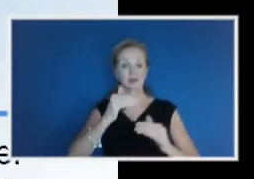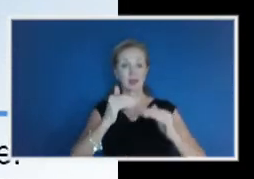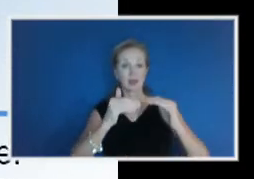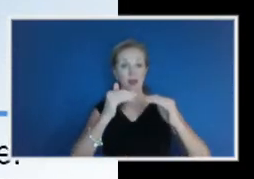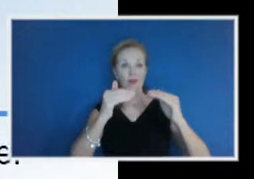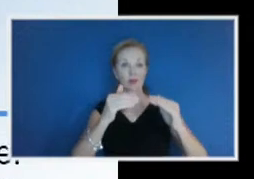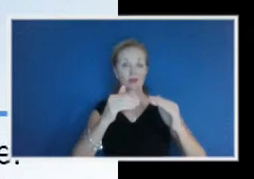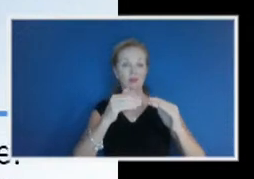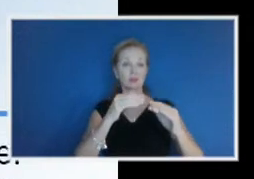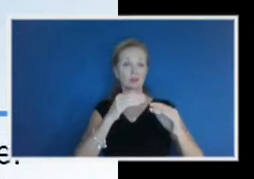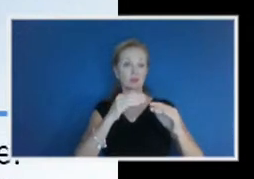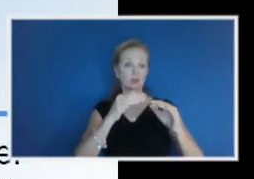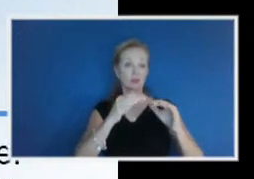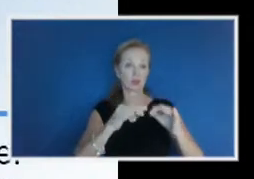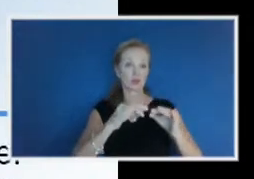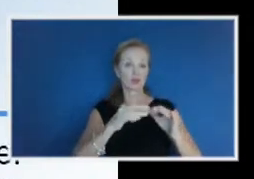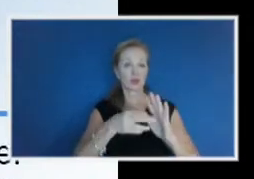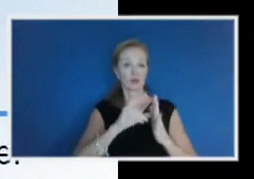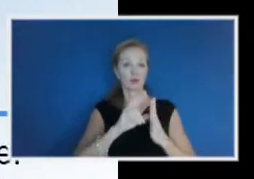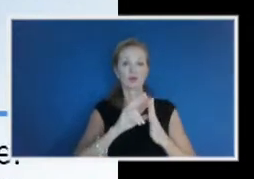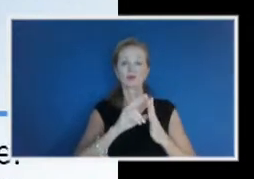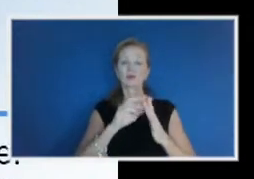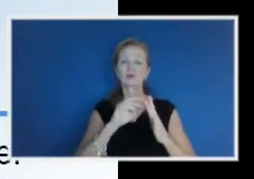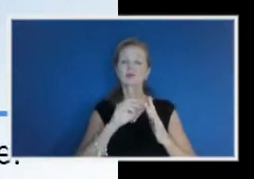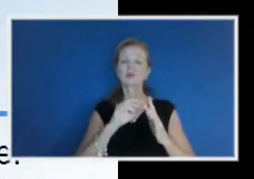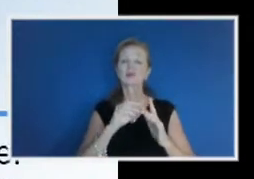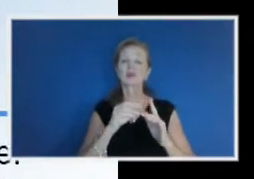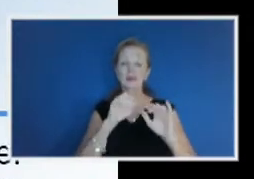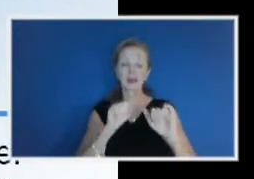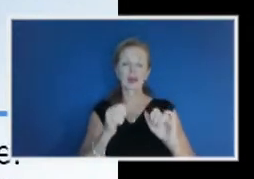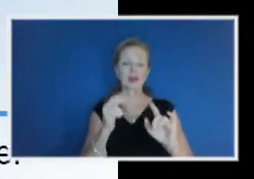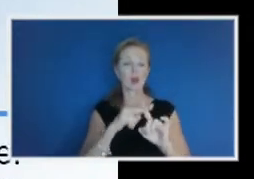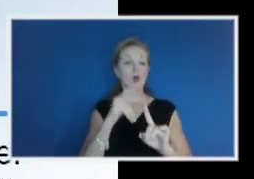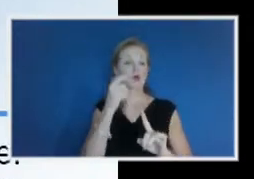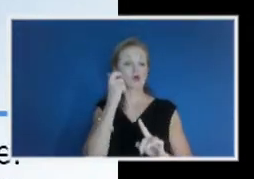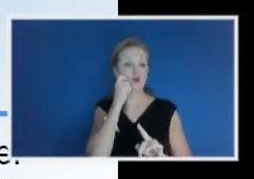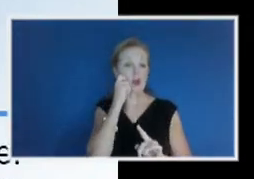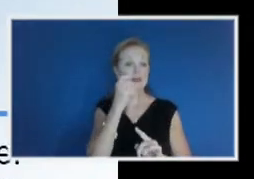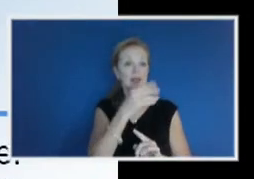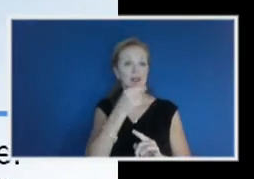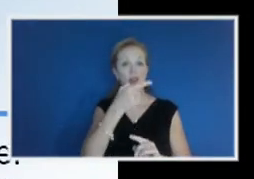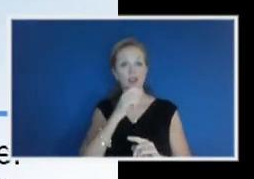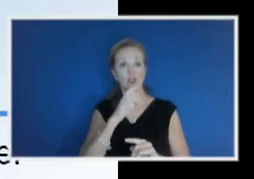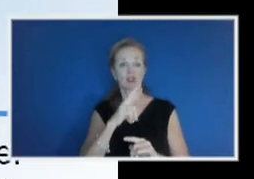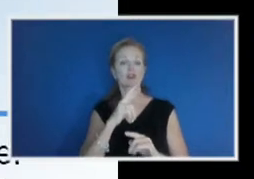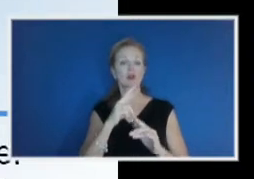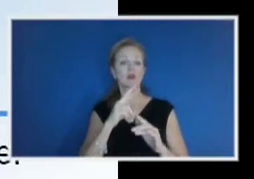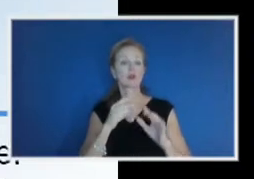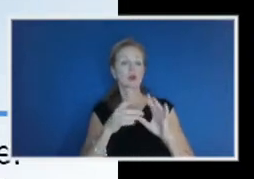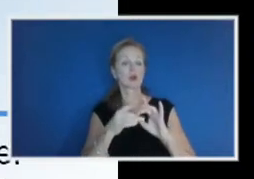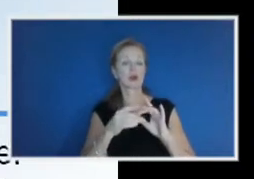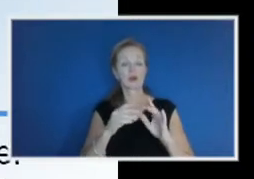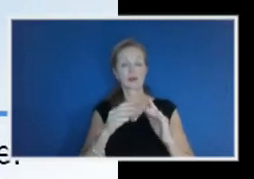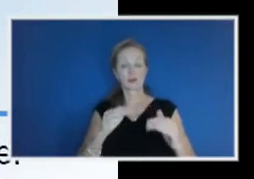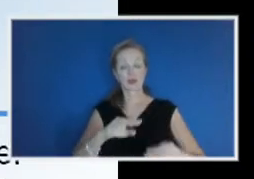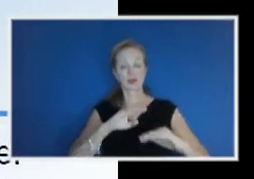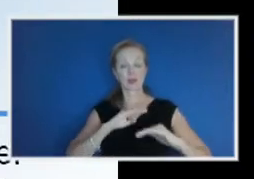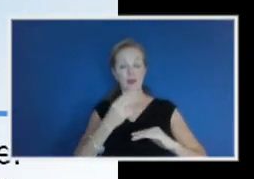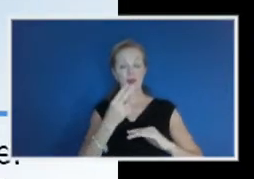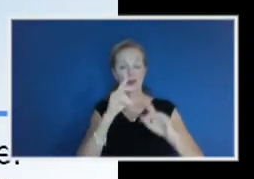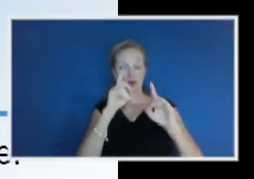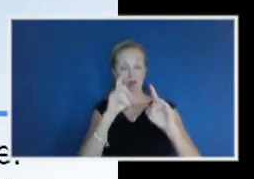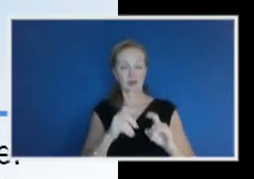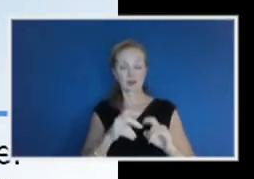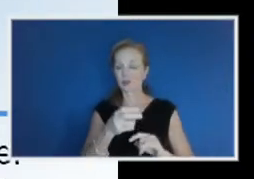that federal courts can apply. Race and gender-based programs have to meet two tests under the strict scrutiny standard.